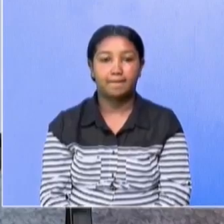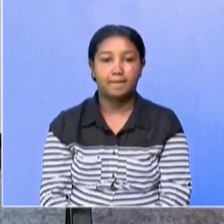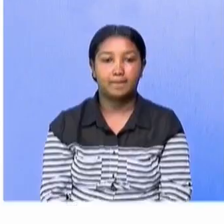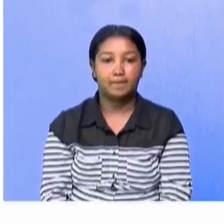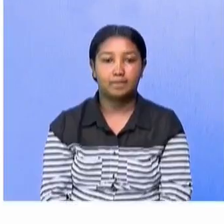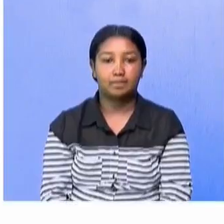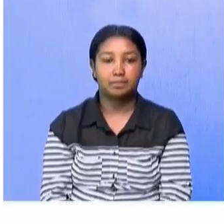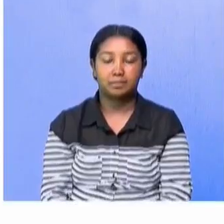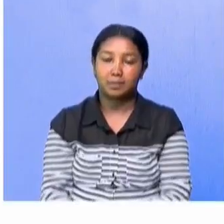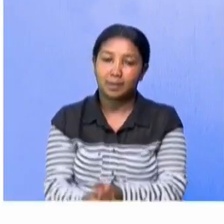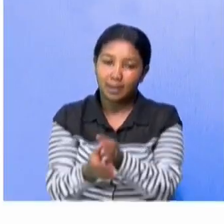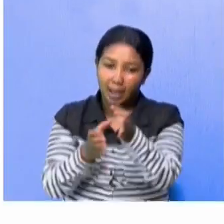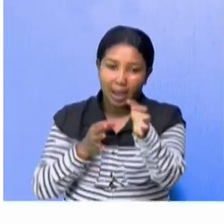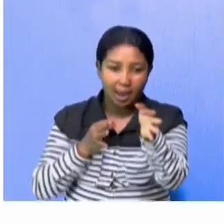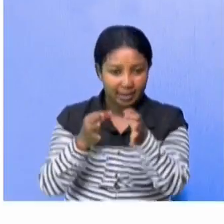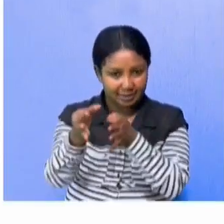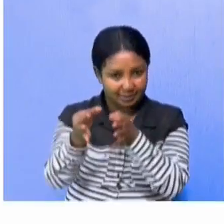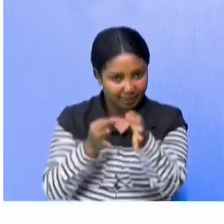Explain